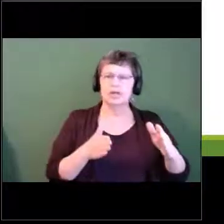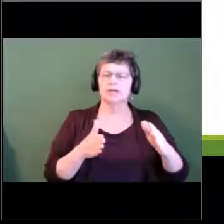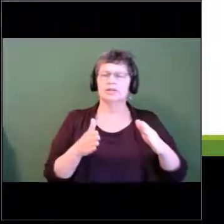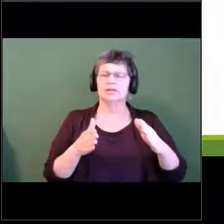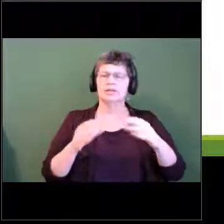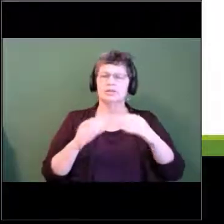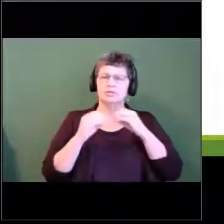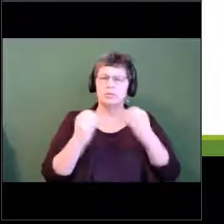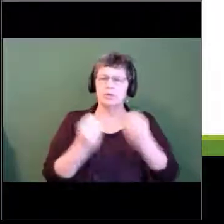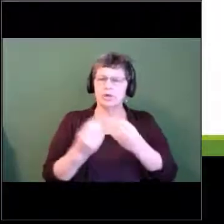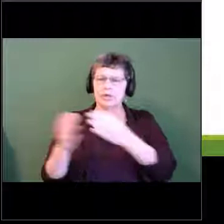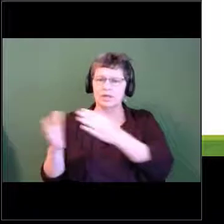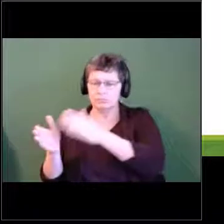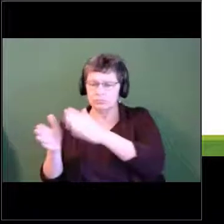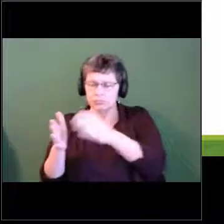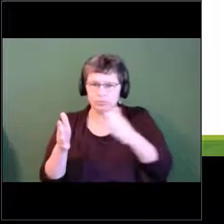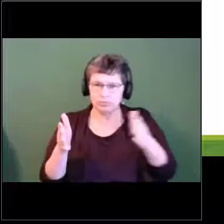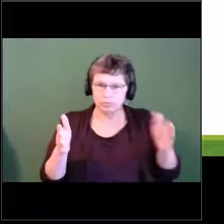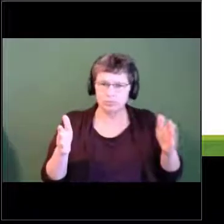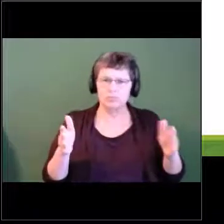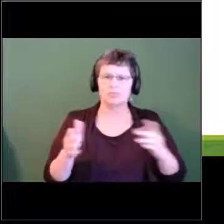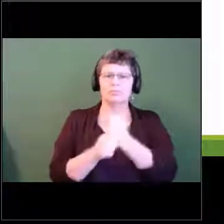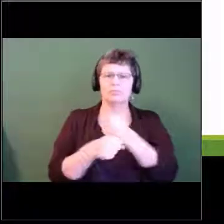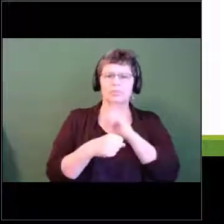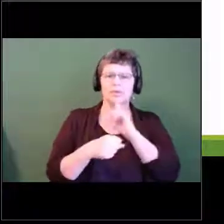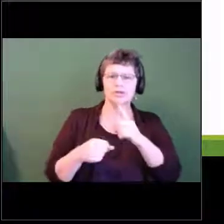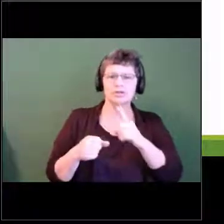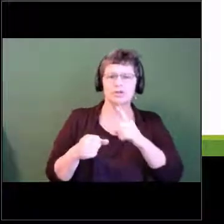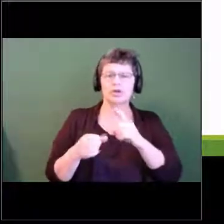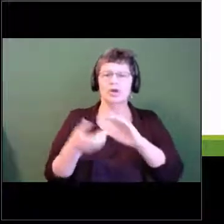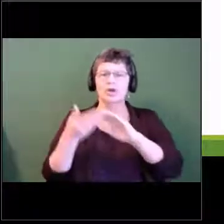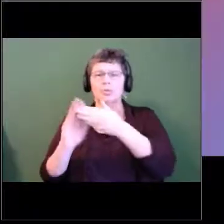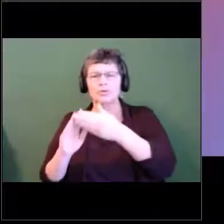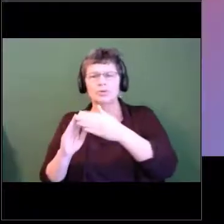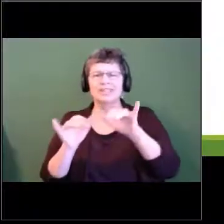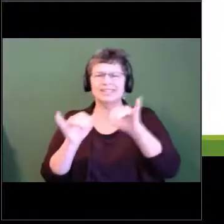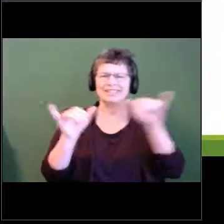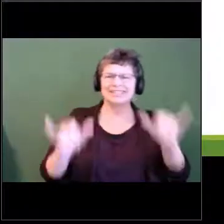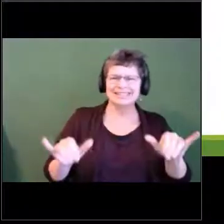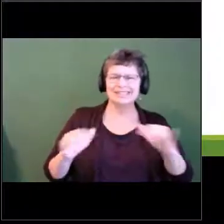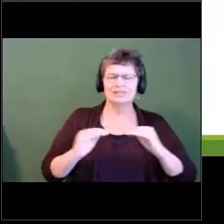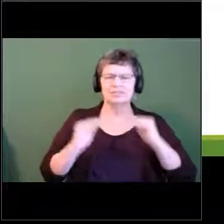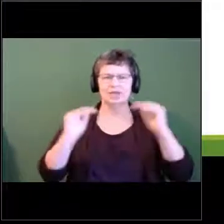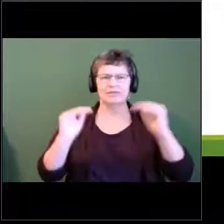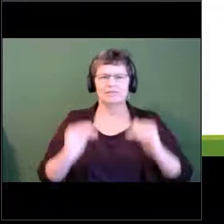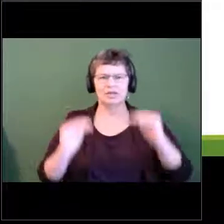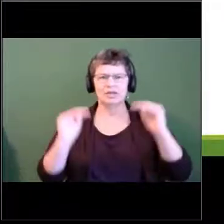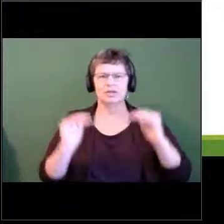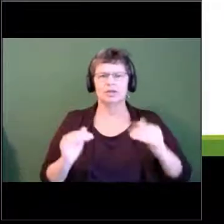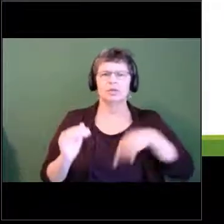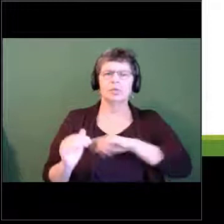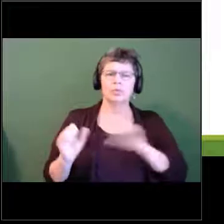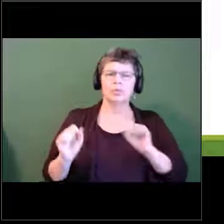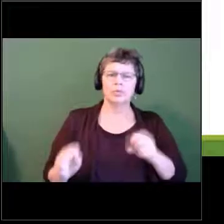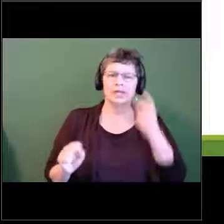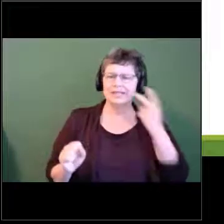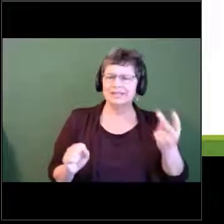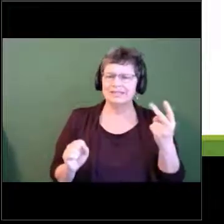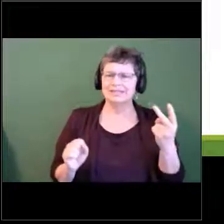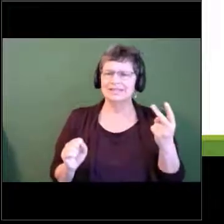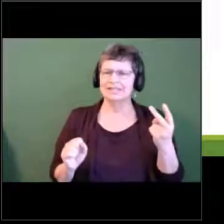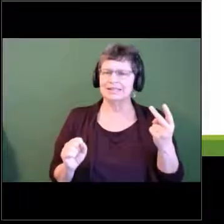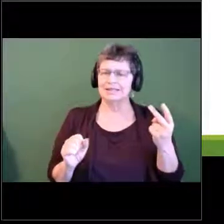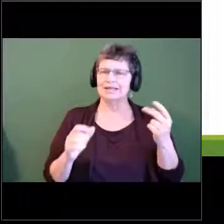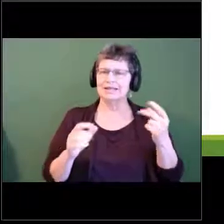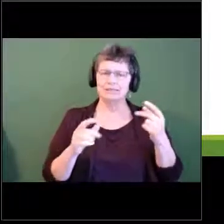at the community and the system level, even at the individual level. So one of the things I will talk about are some of the projects